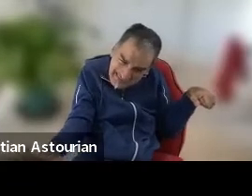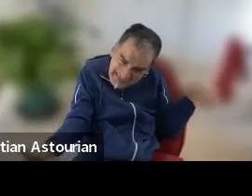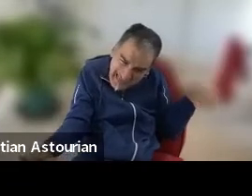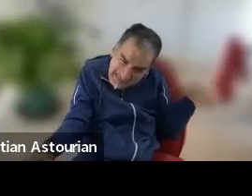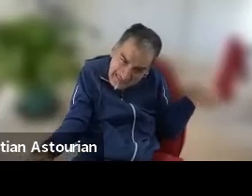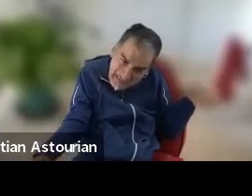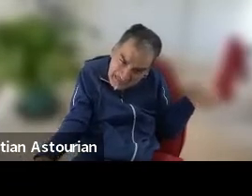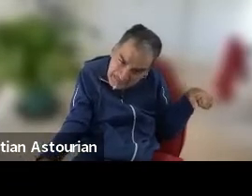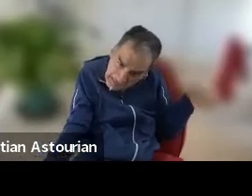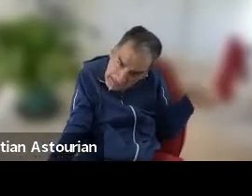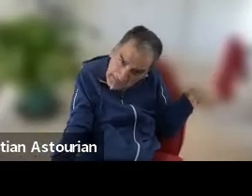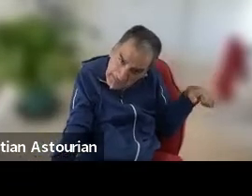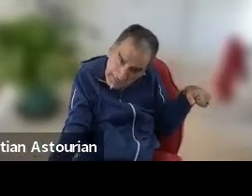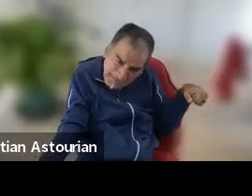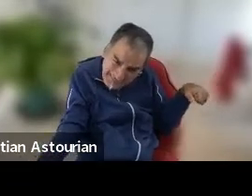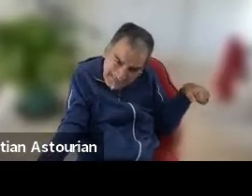are NDIS